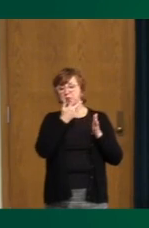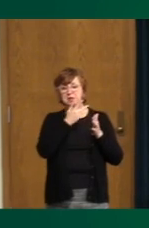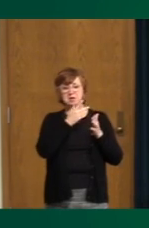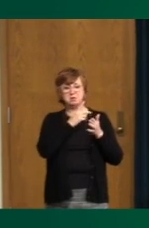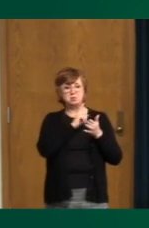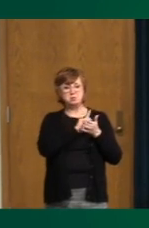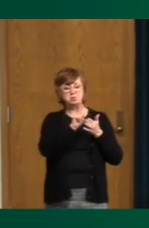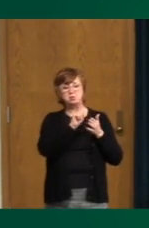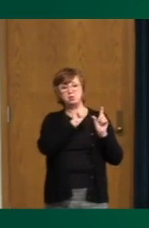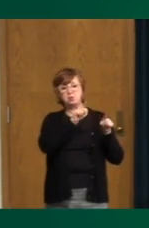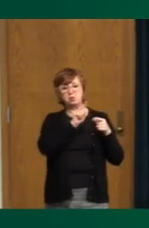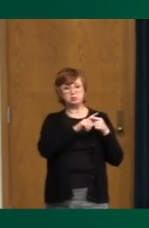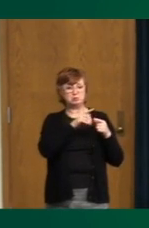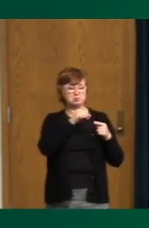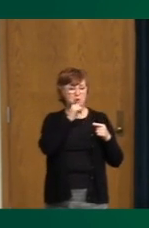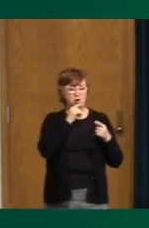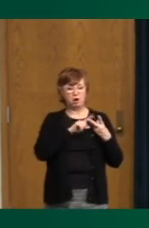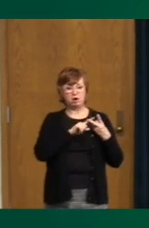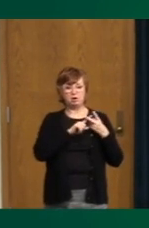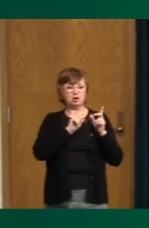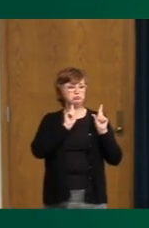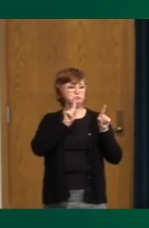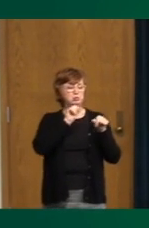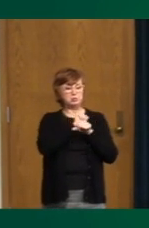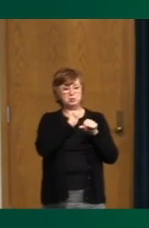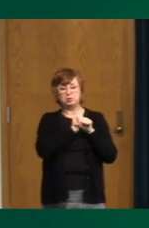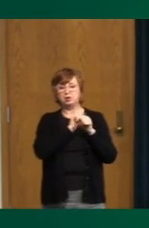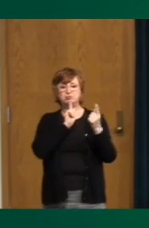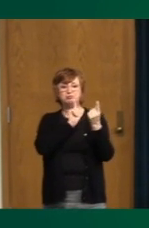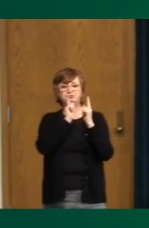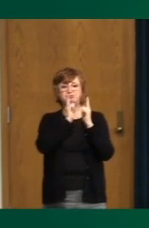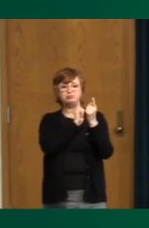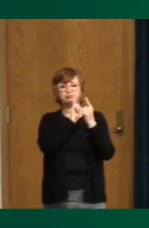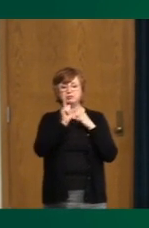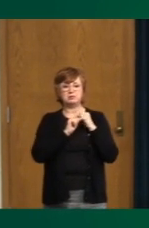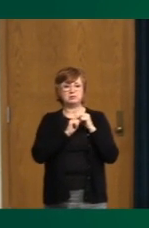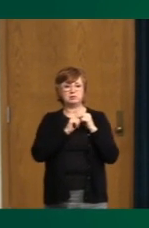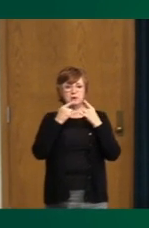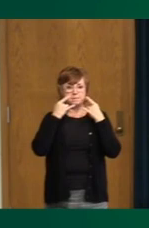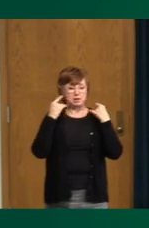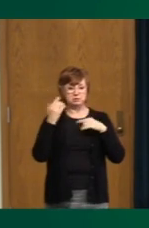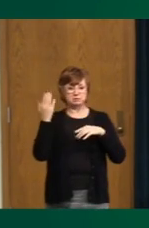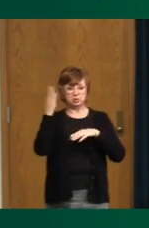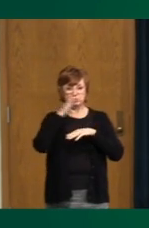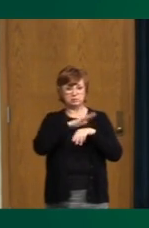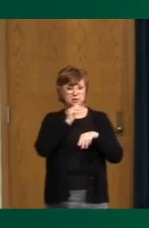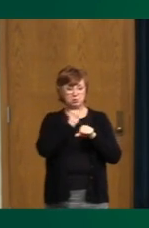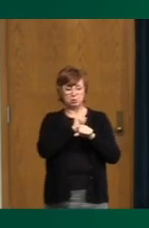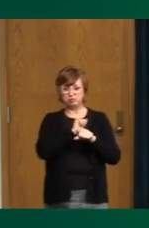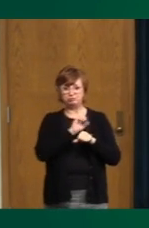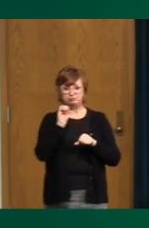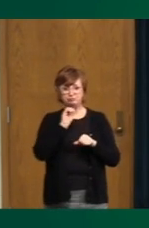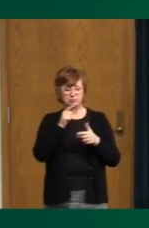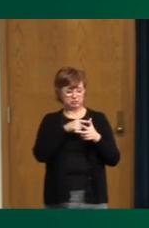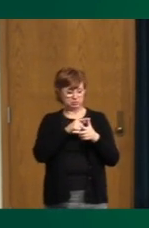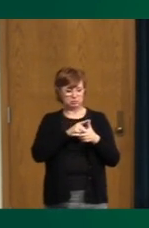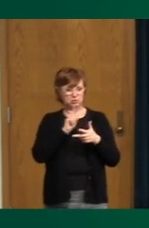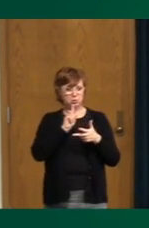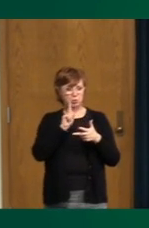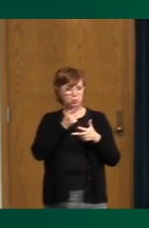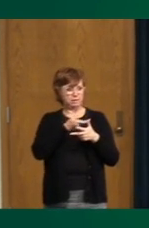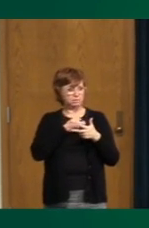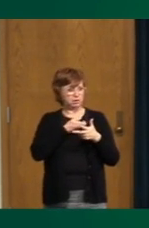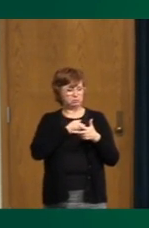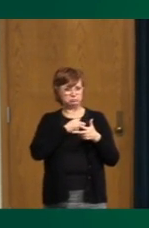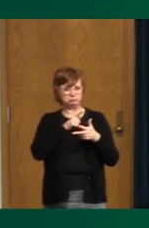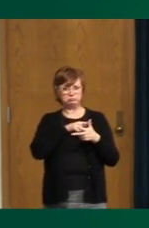work. You're maybe not always keeping that 2-meter distance or using a mask consistently. And then you get COVID. You have no idea,